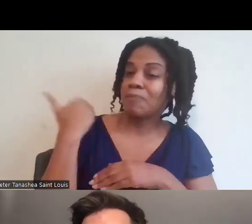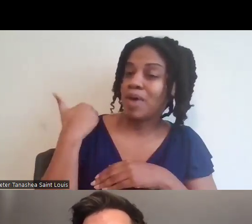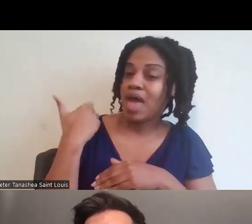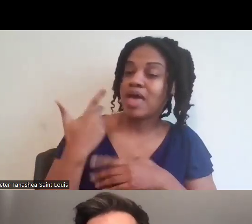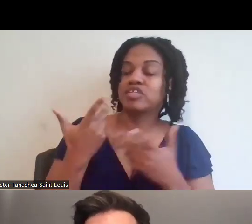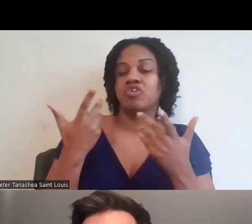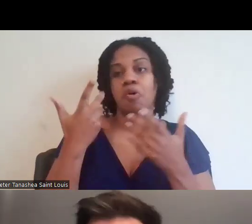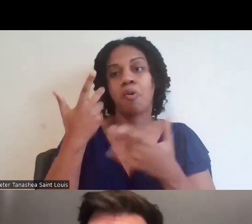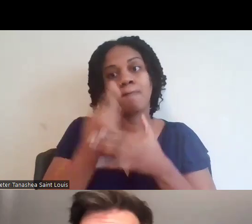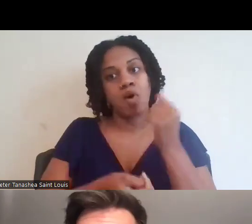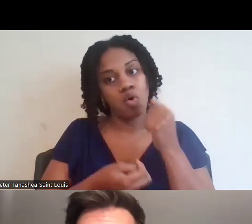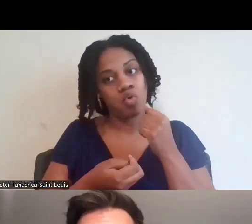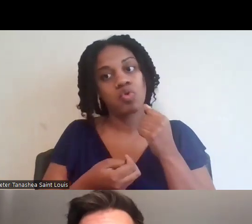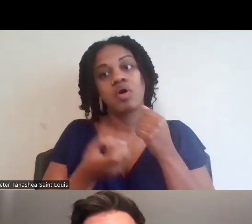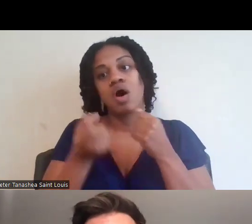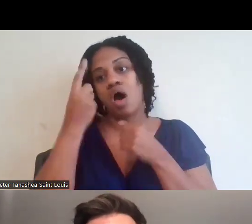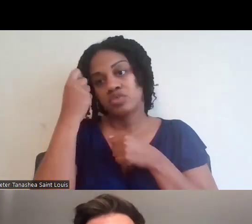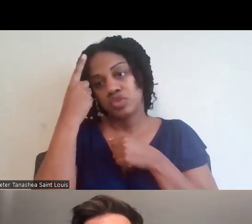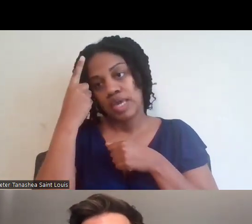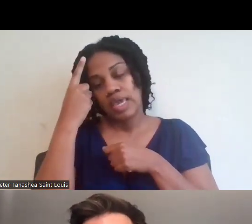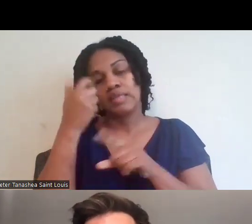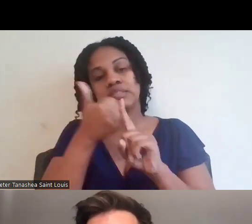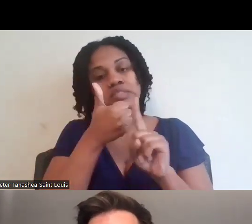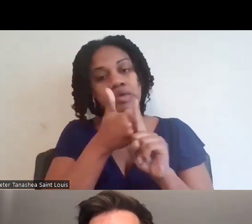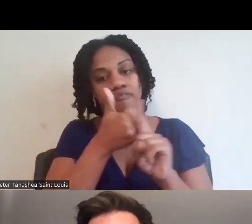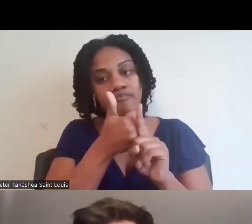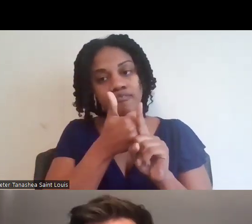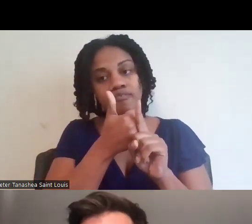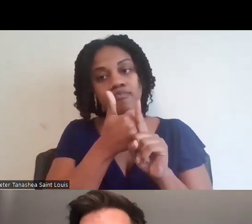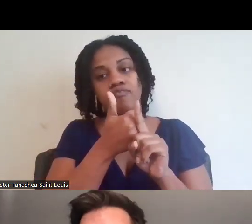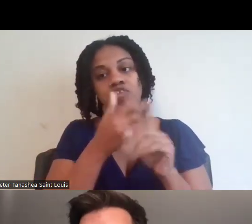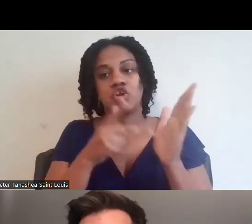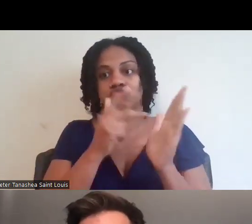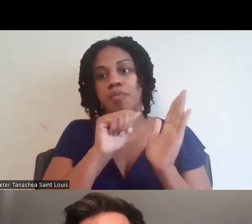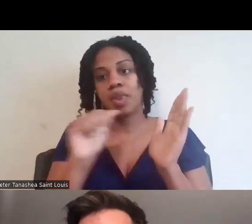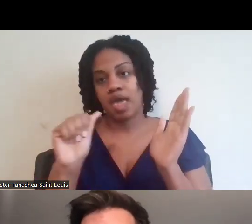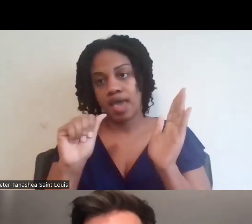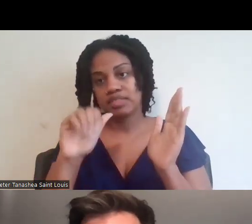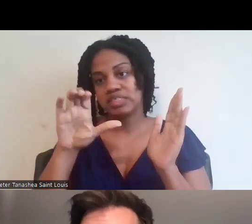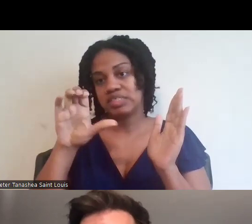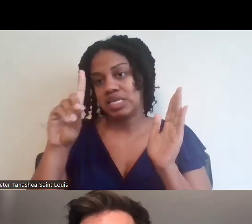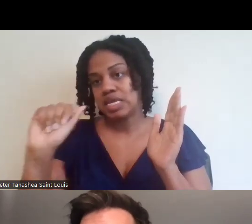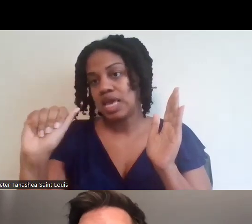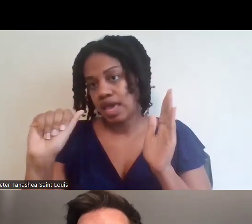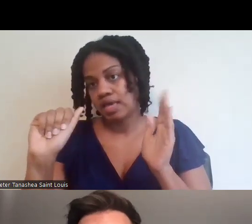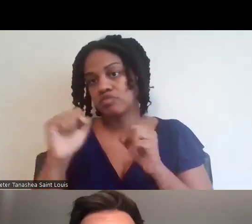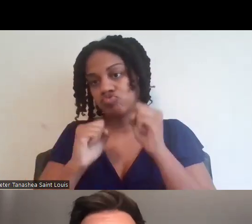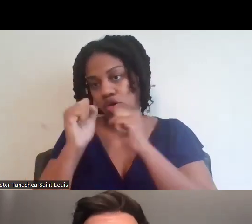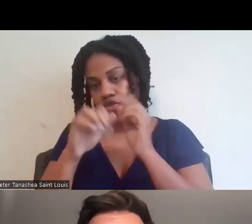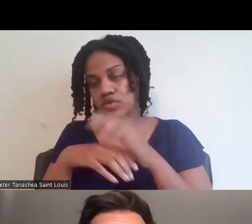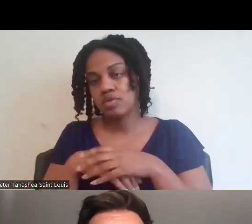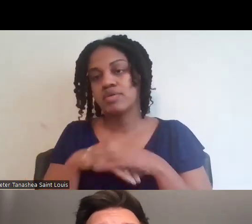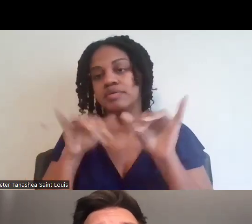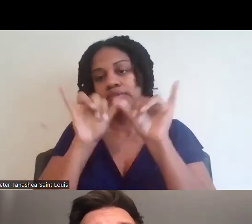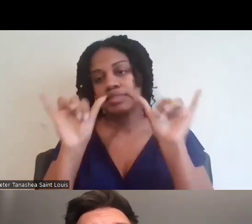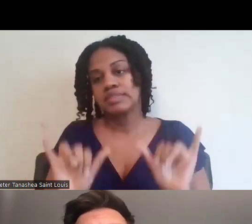both by understanding itself, so understanding the AAAs and CDA structurally, systematically